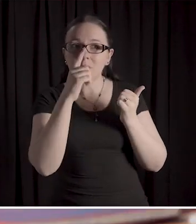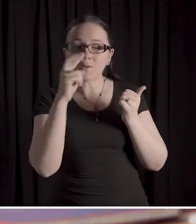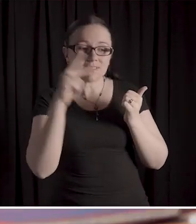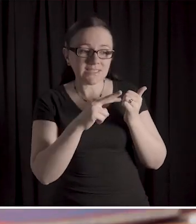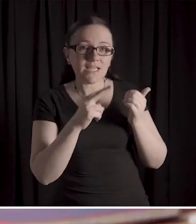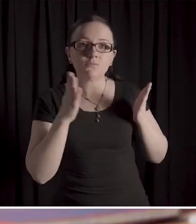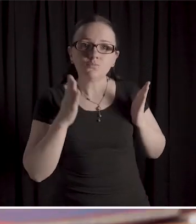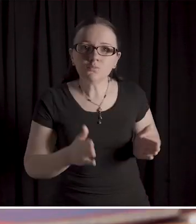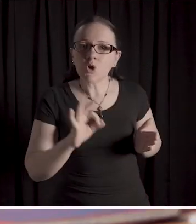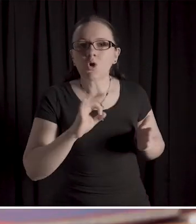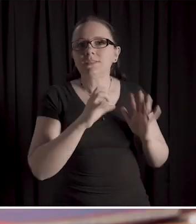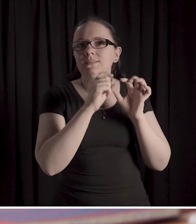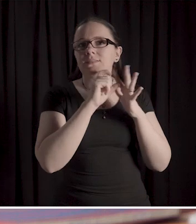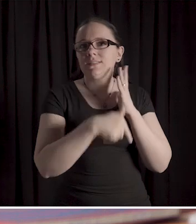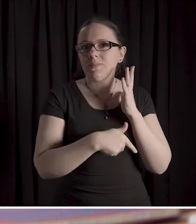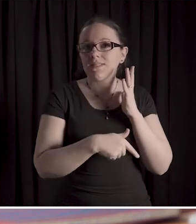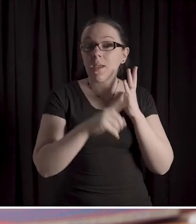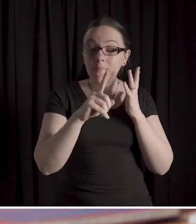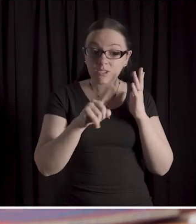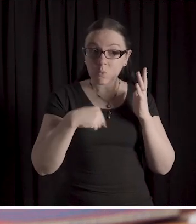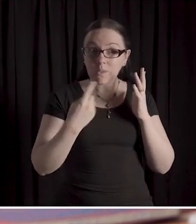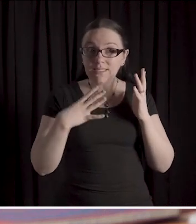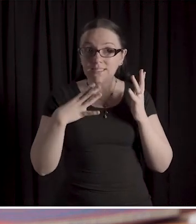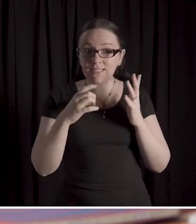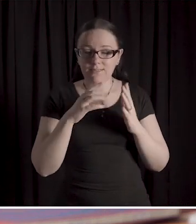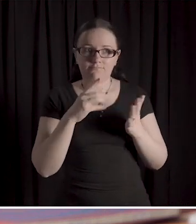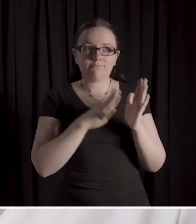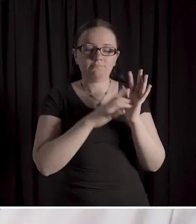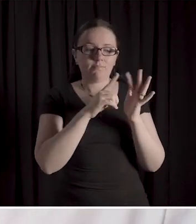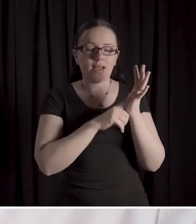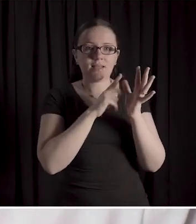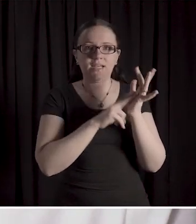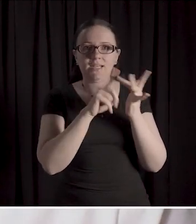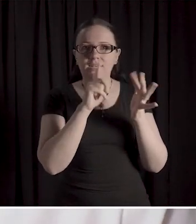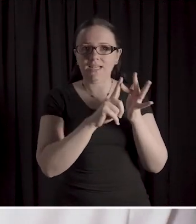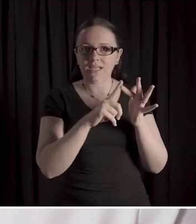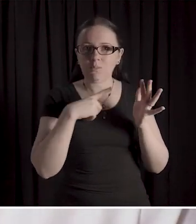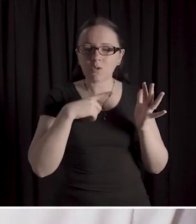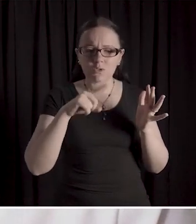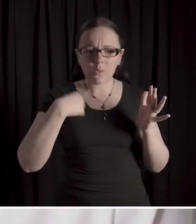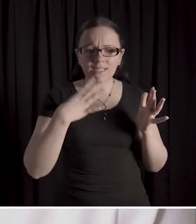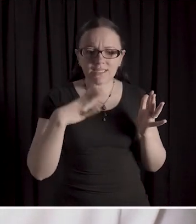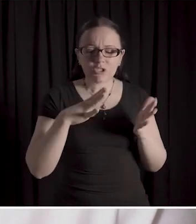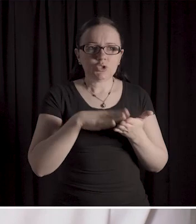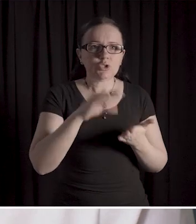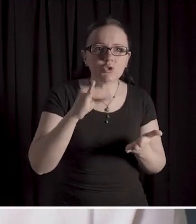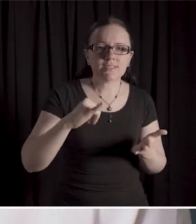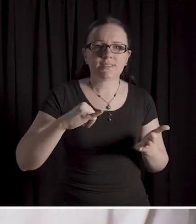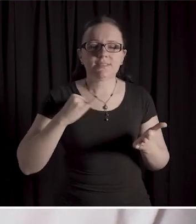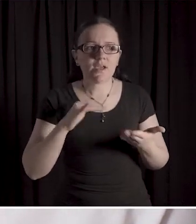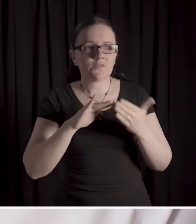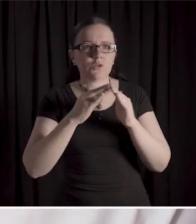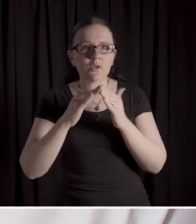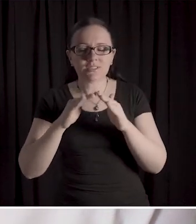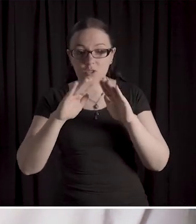her disability. But I think education needs Melanie because we need our students, we need our staff, we need our